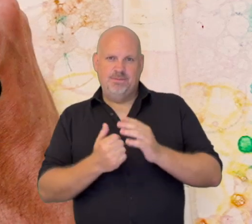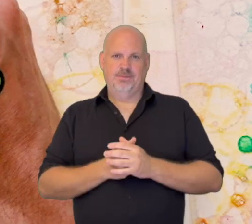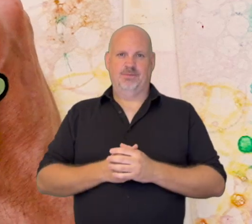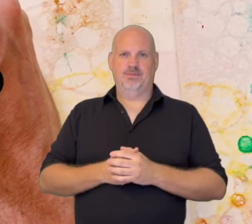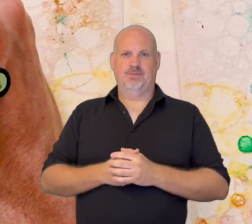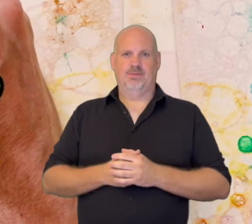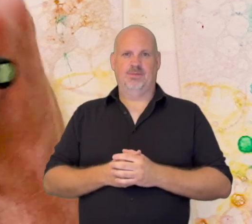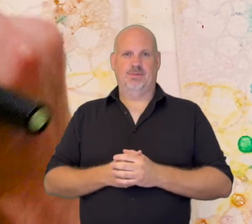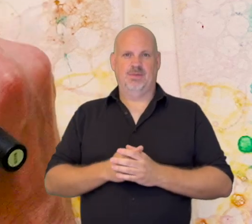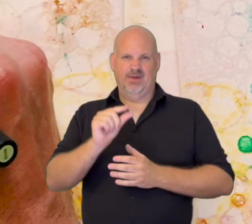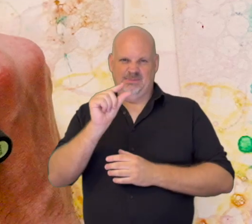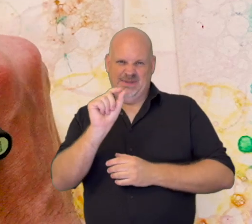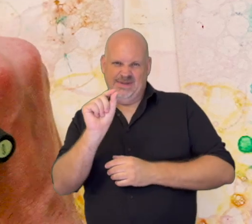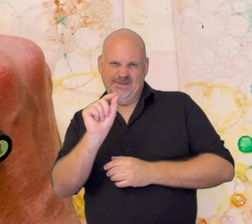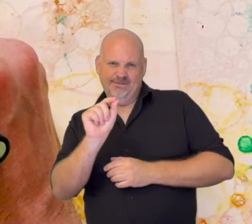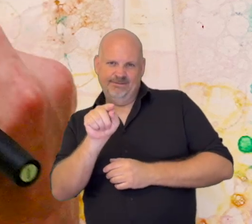A bit there.